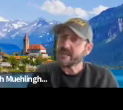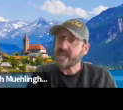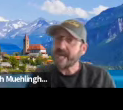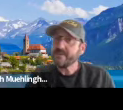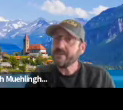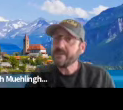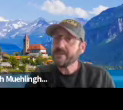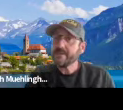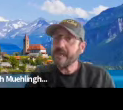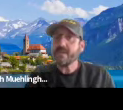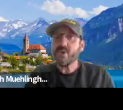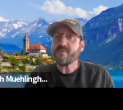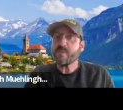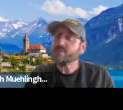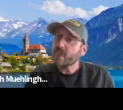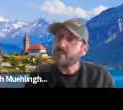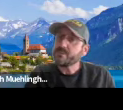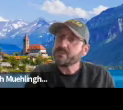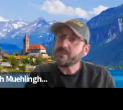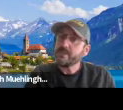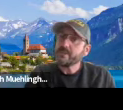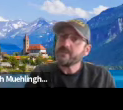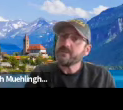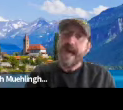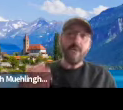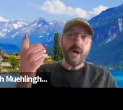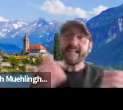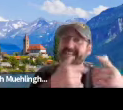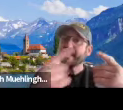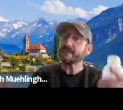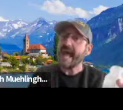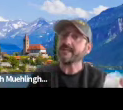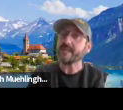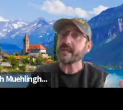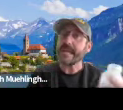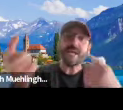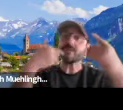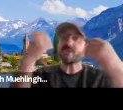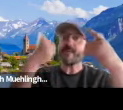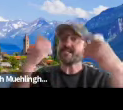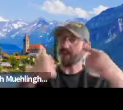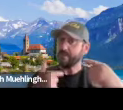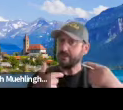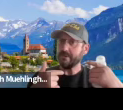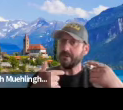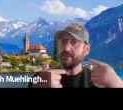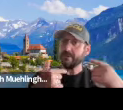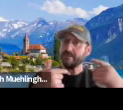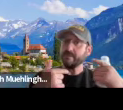to the outside, and the nerve impulse stops. Now, at the end of that, the chemicals are messed